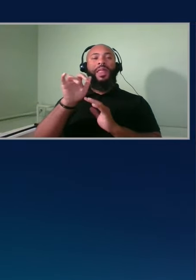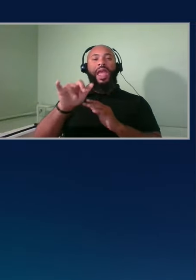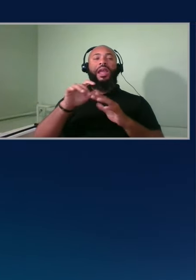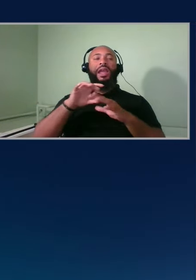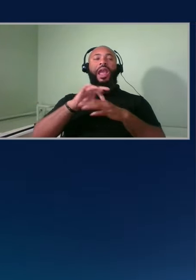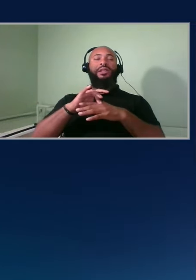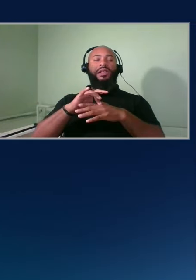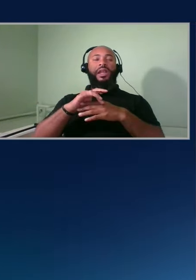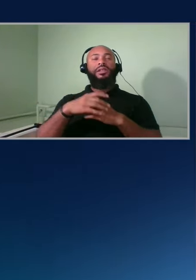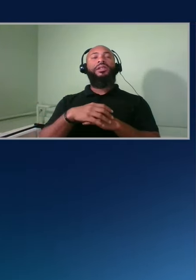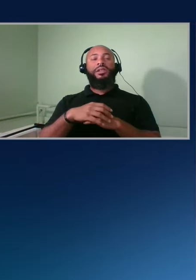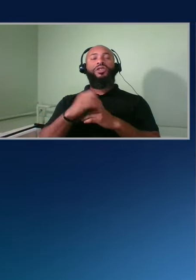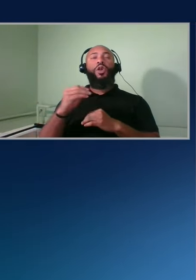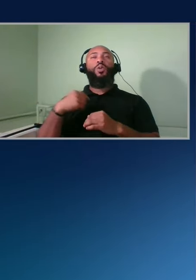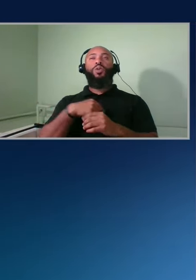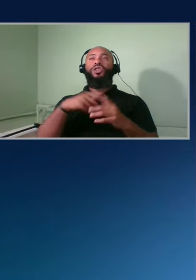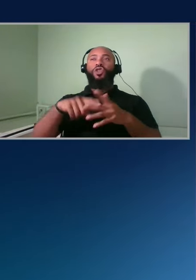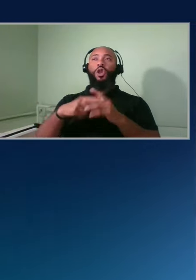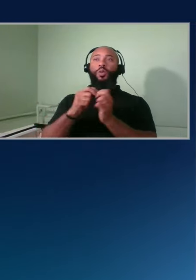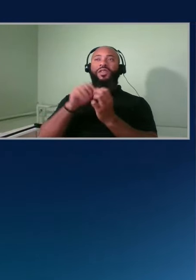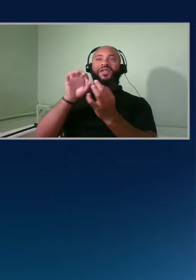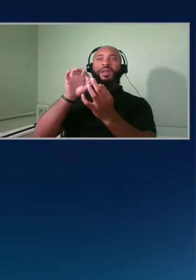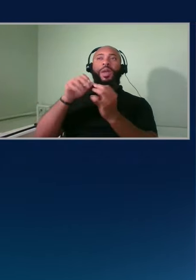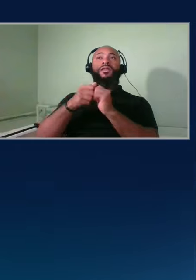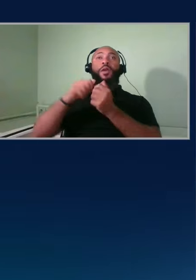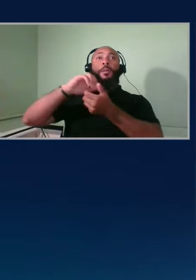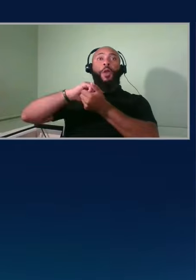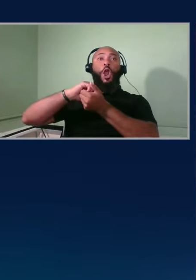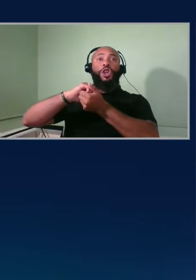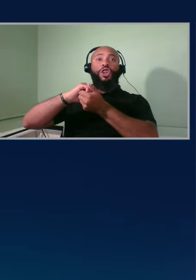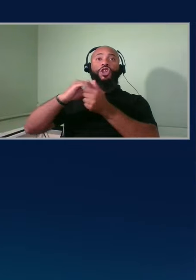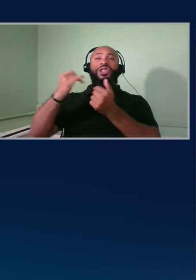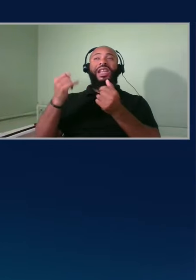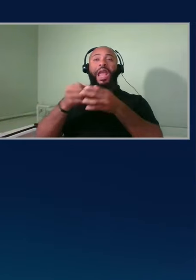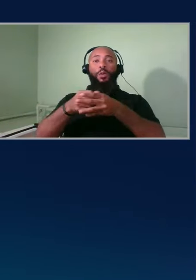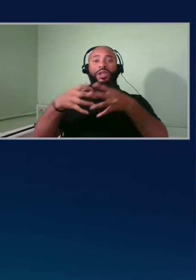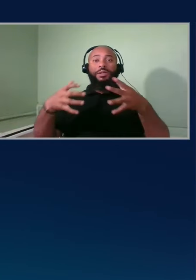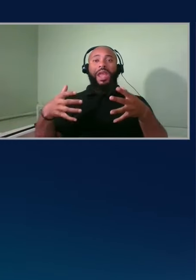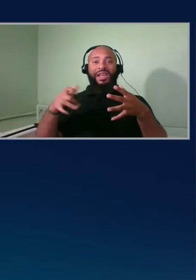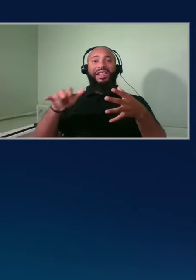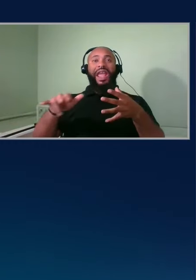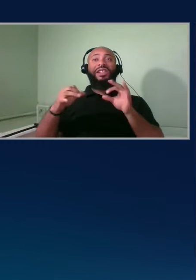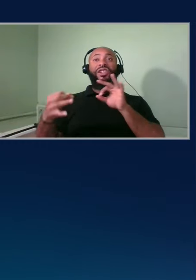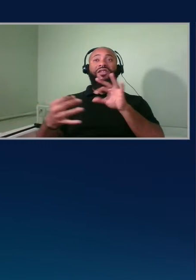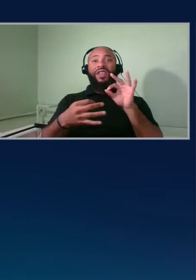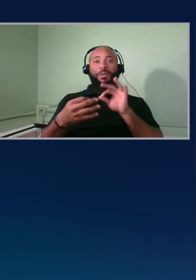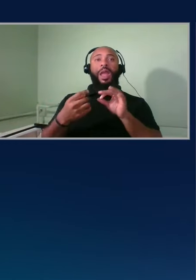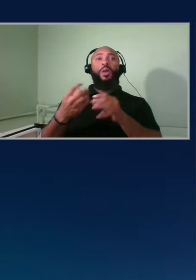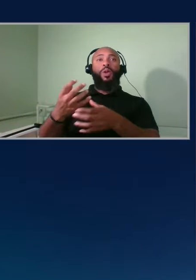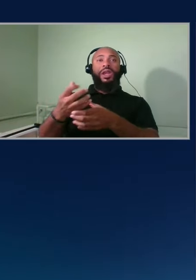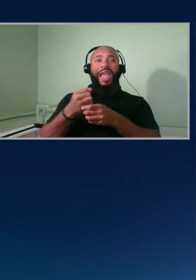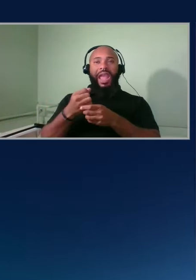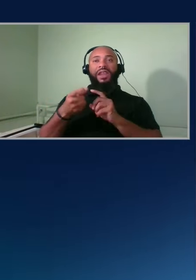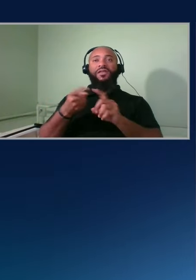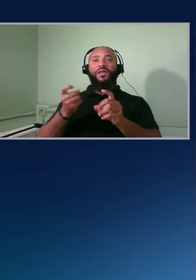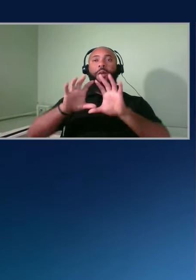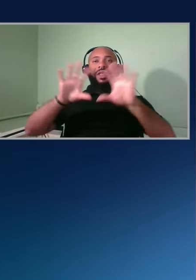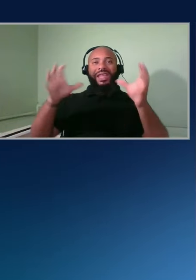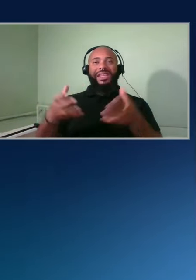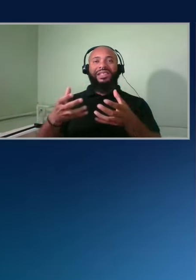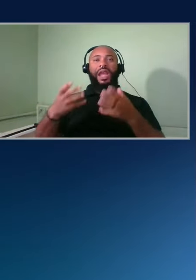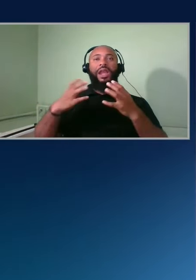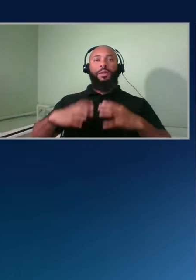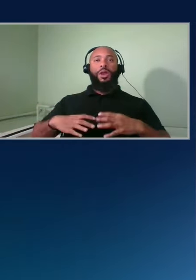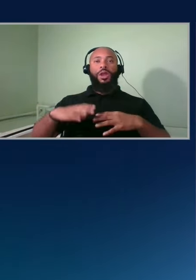feedback from just partners, and now we're expanding that to the feedback that we're getting from the entire customer base